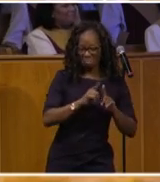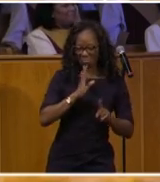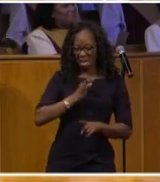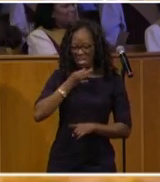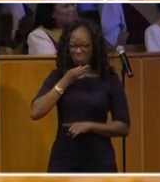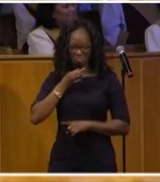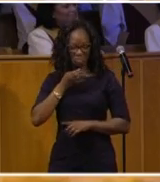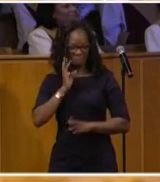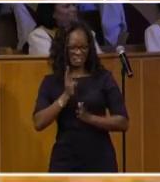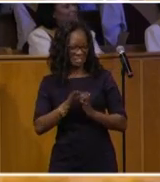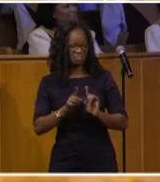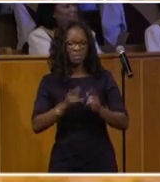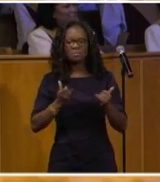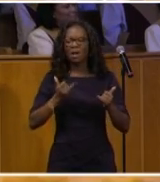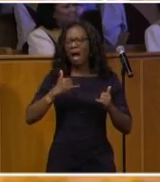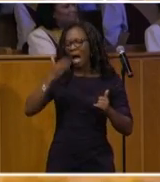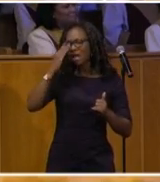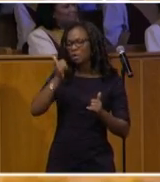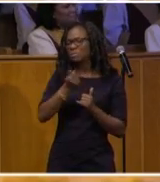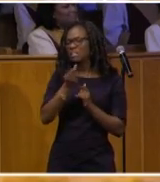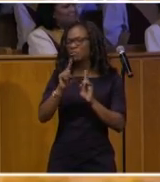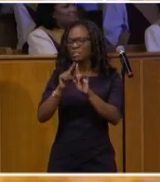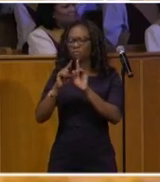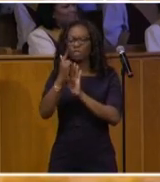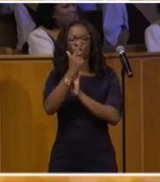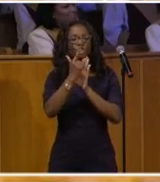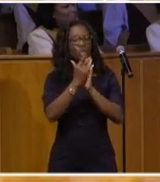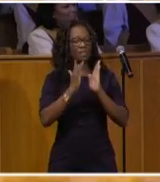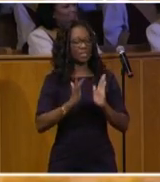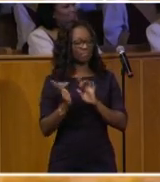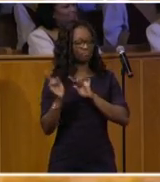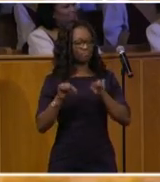there are, I know, a number of attorneys in this church,